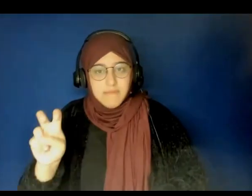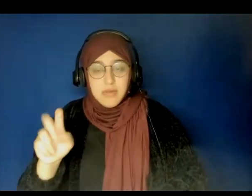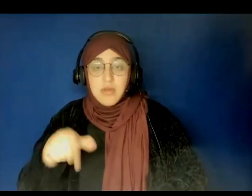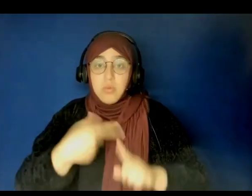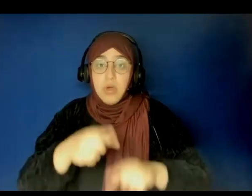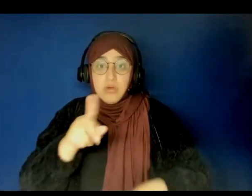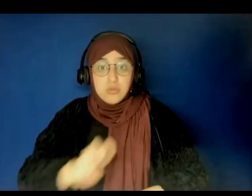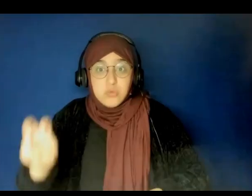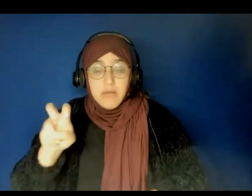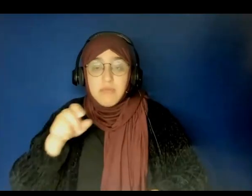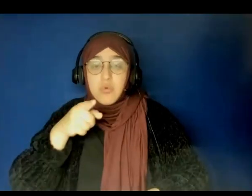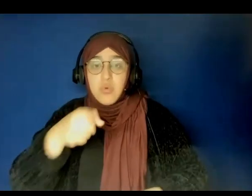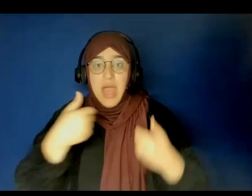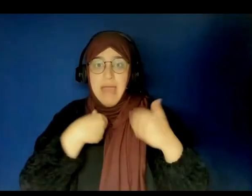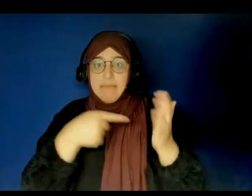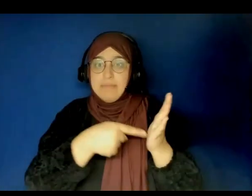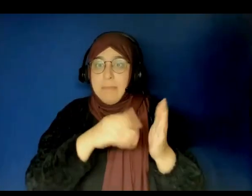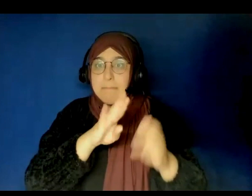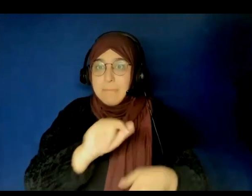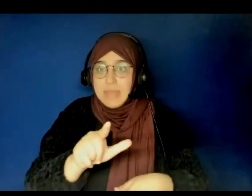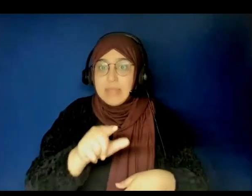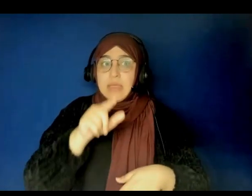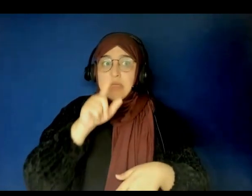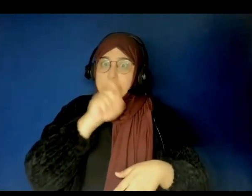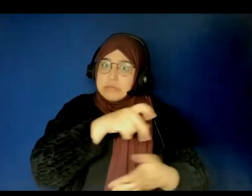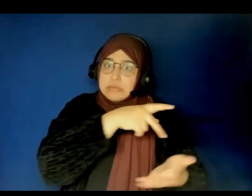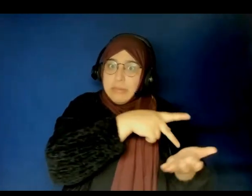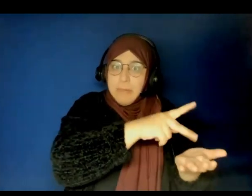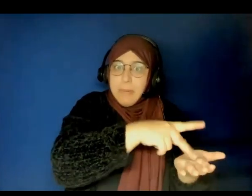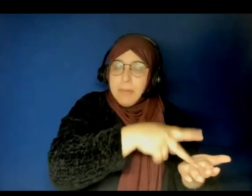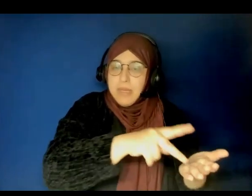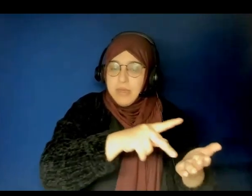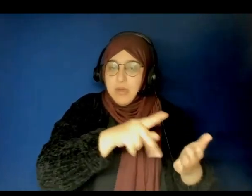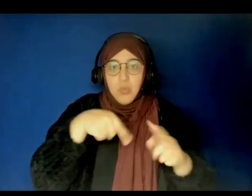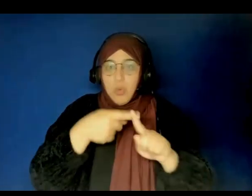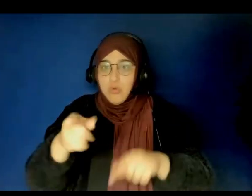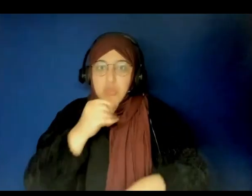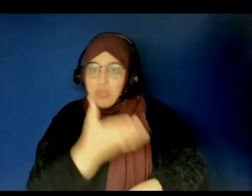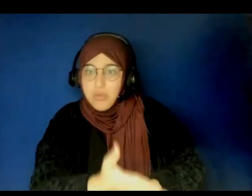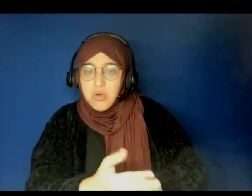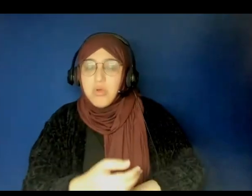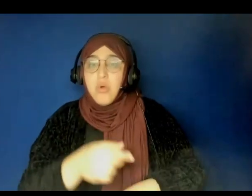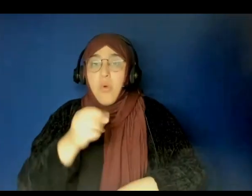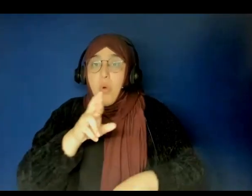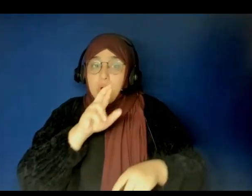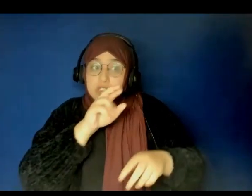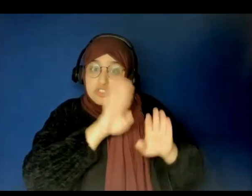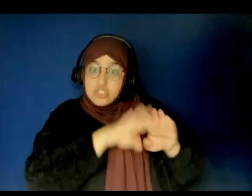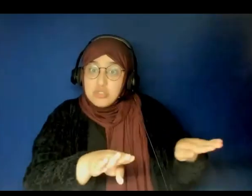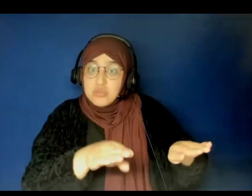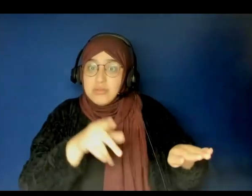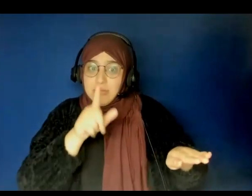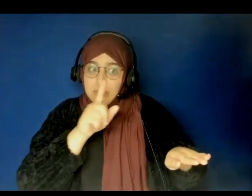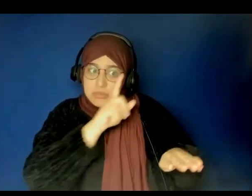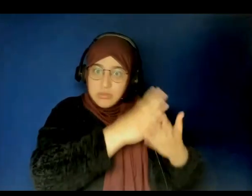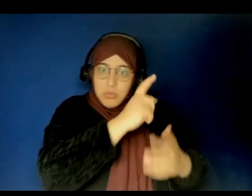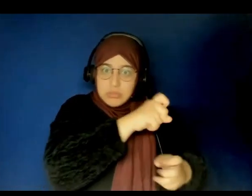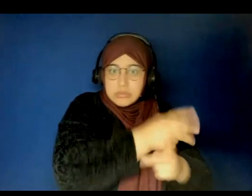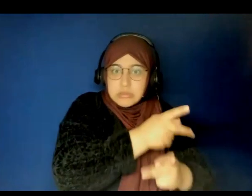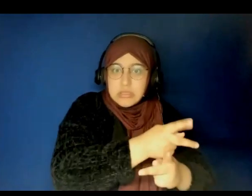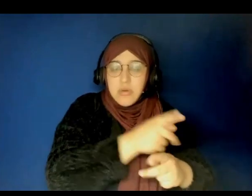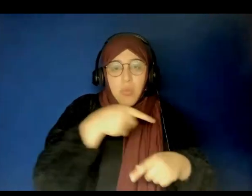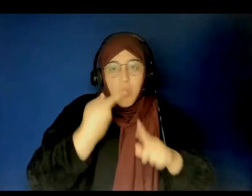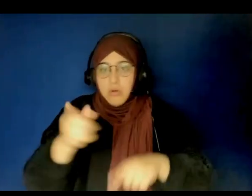your absence, or children that need to be cared for in your absence, like you leave your children with your